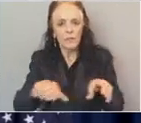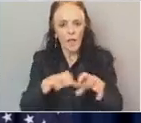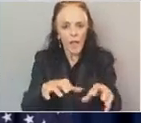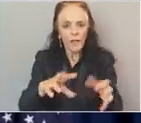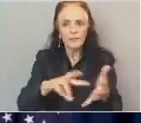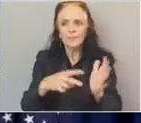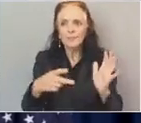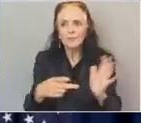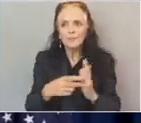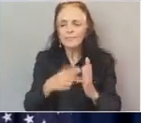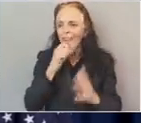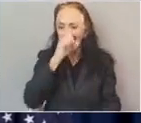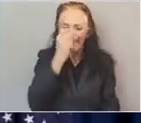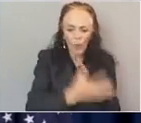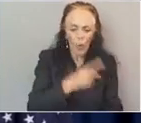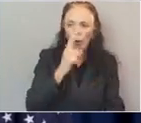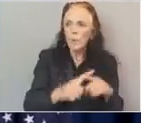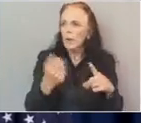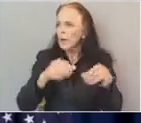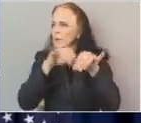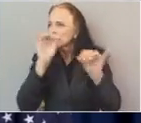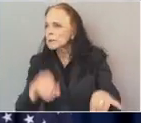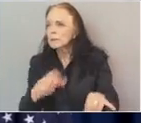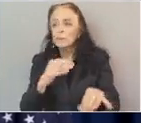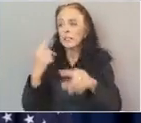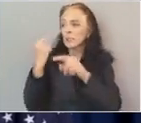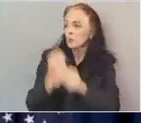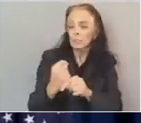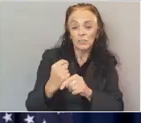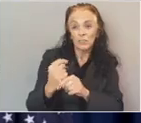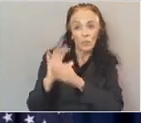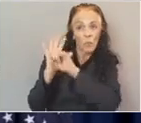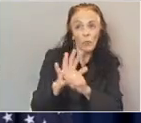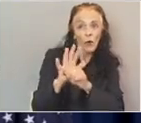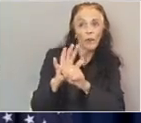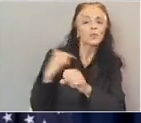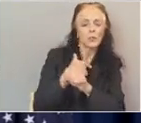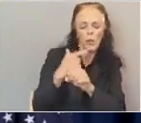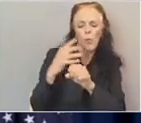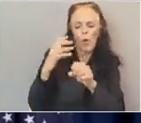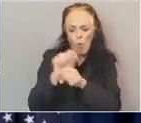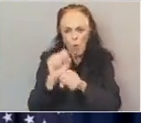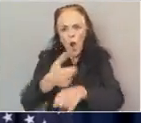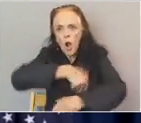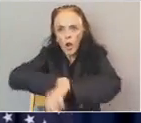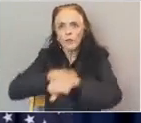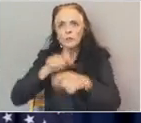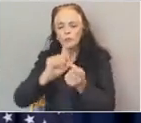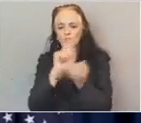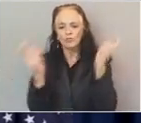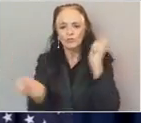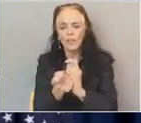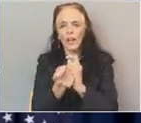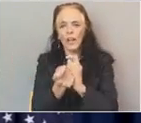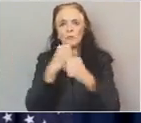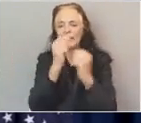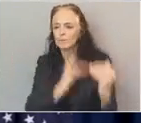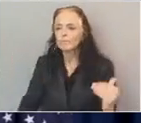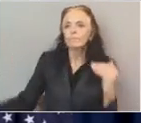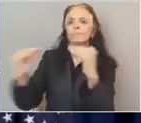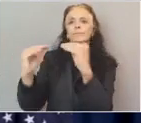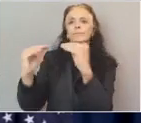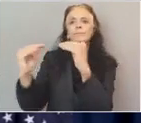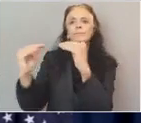against systems and traditions of oppression. One where we stop fanning the flames